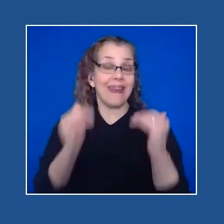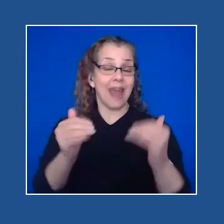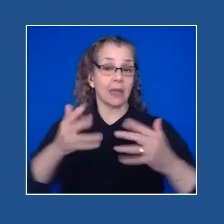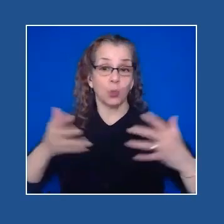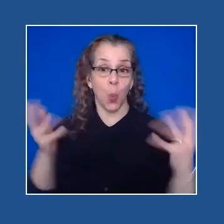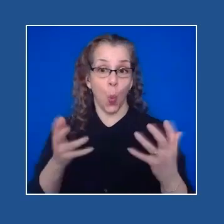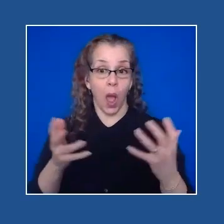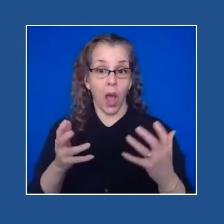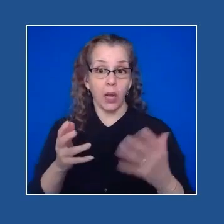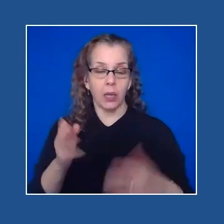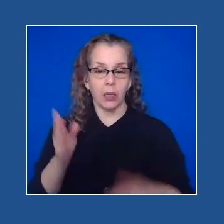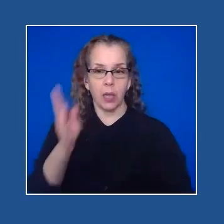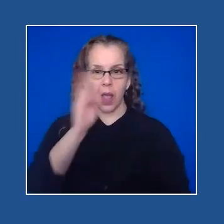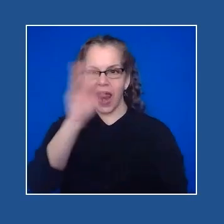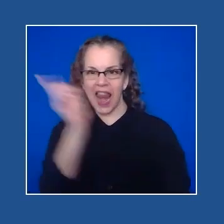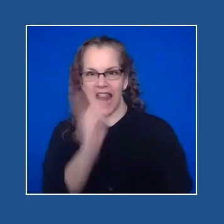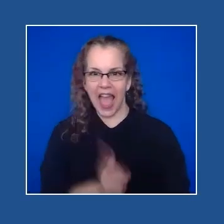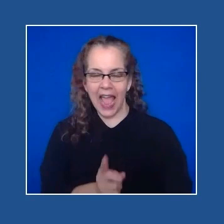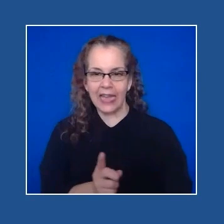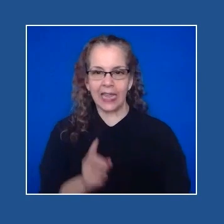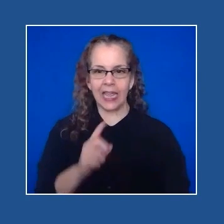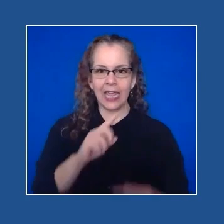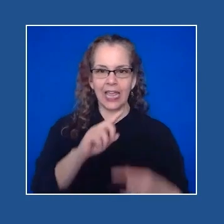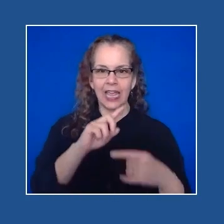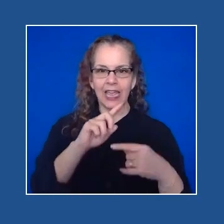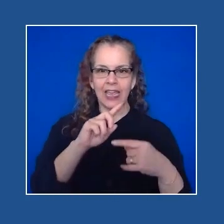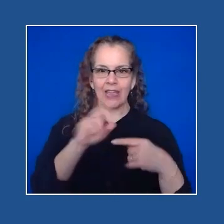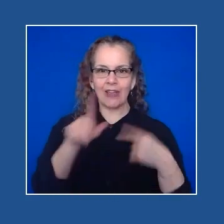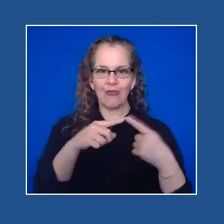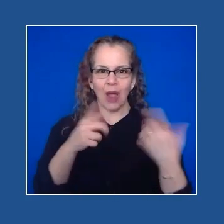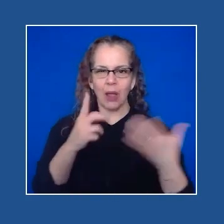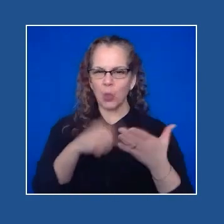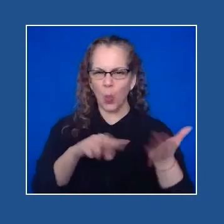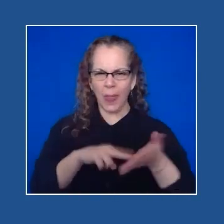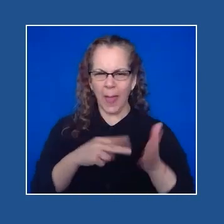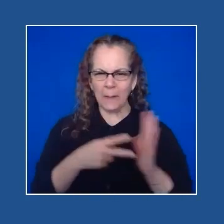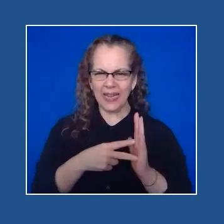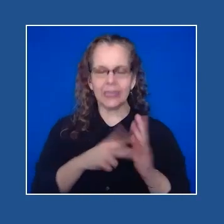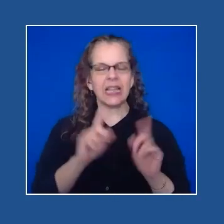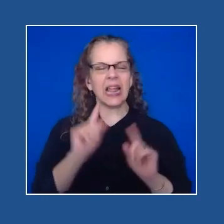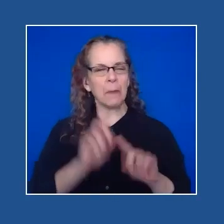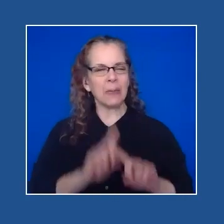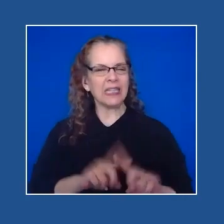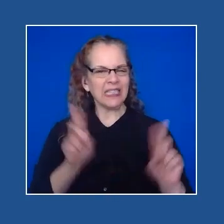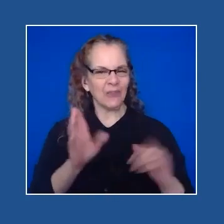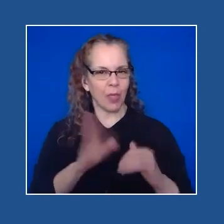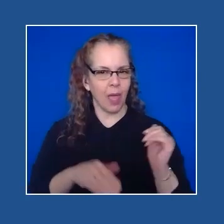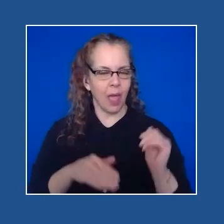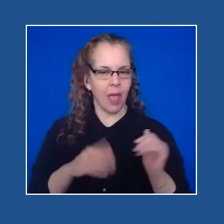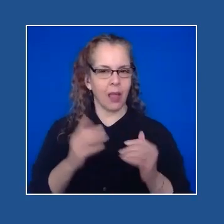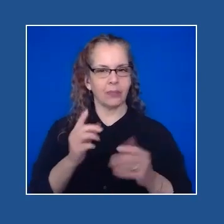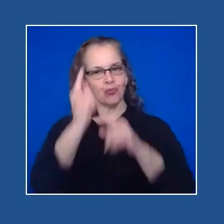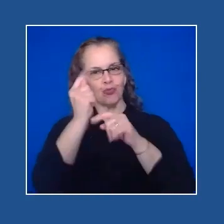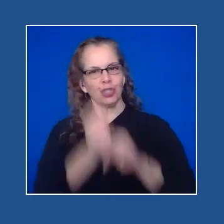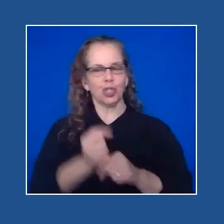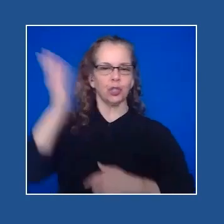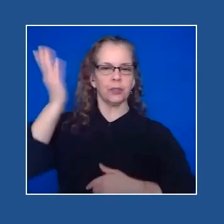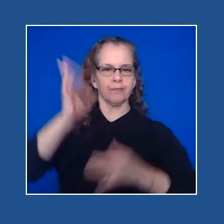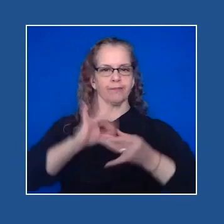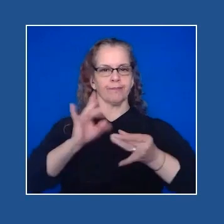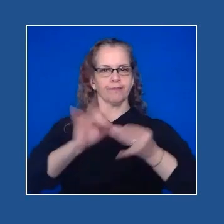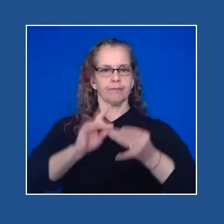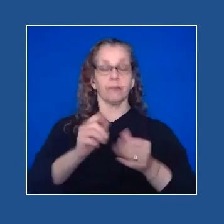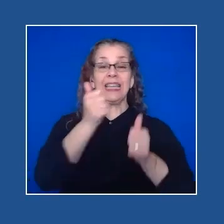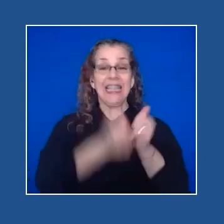aren't familiar, lightning round presentations are a bit different than your traditional conference talk. Each presenter is going to have only 8 minutes to describe